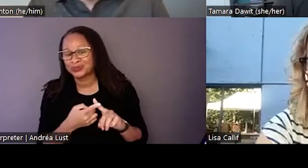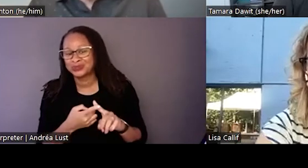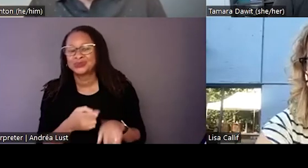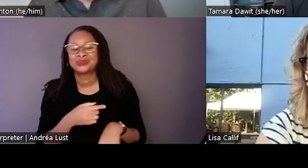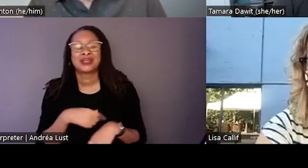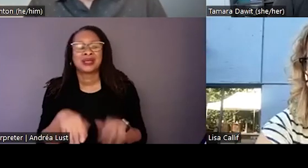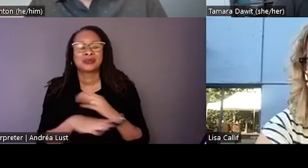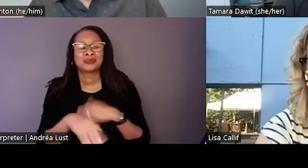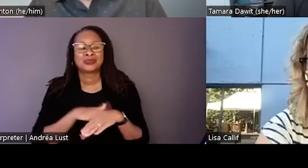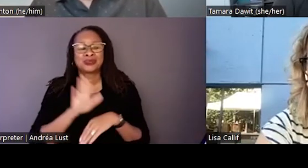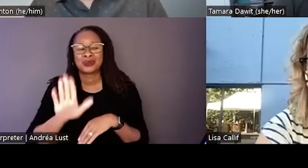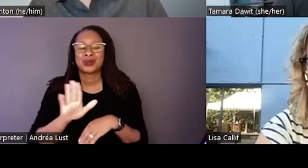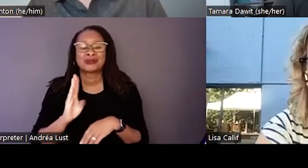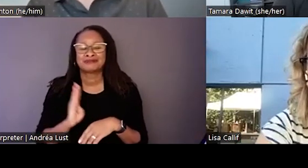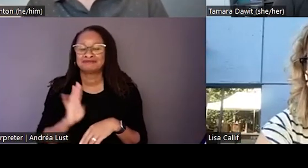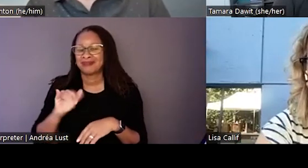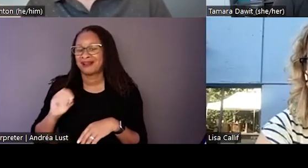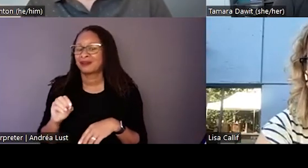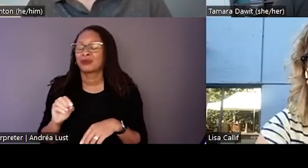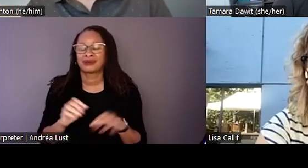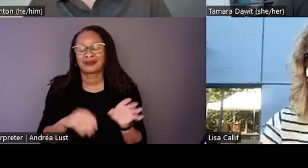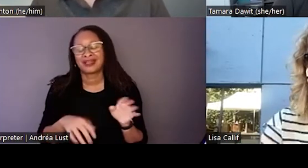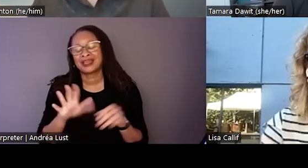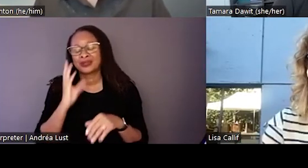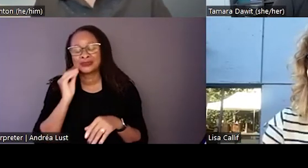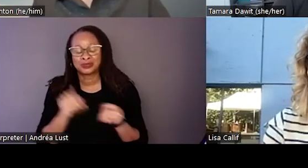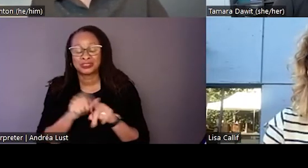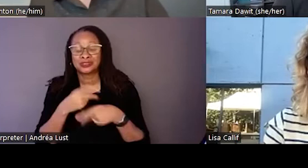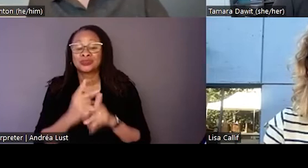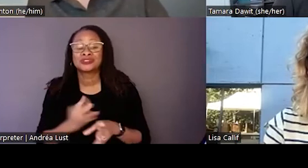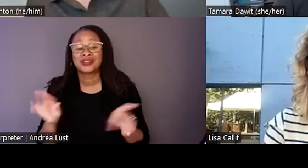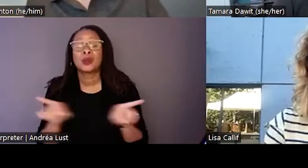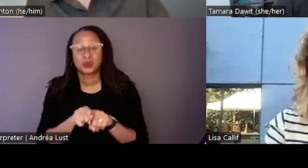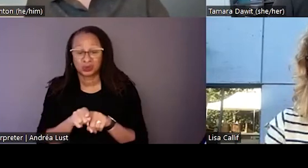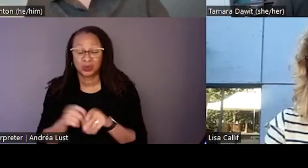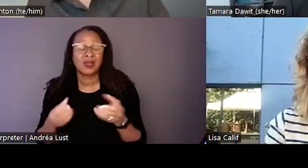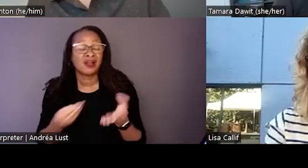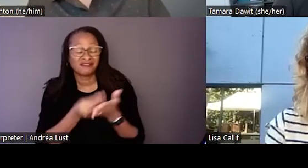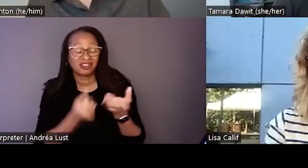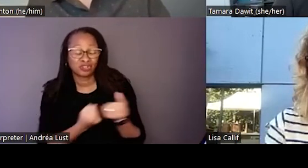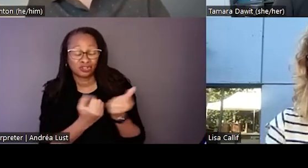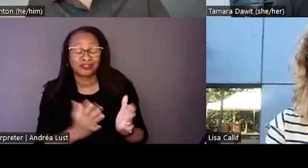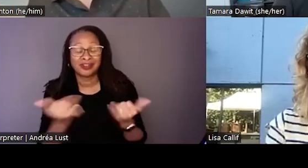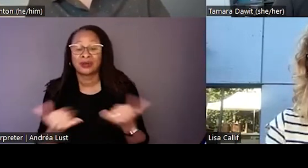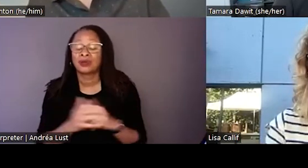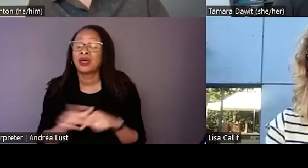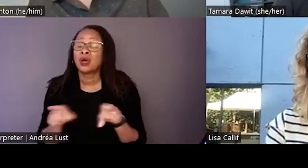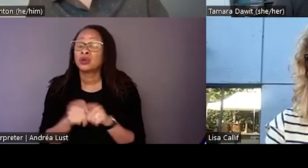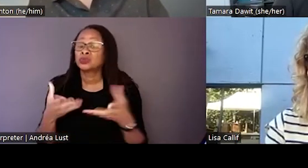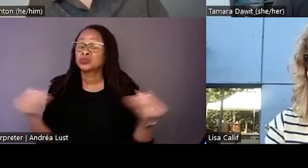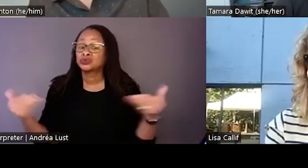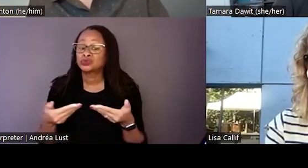based on her experience as a producer and also a funder now. I'd like to also